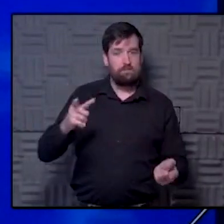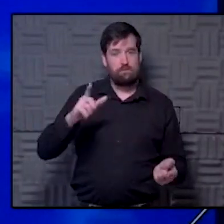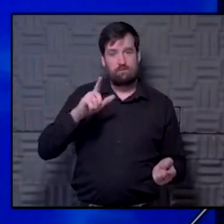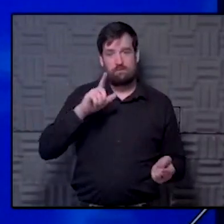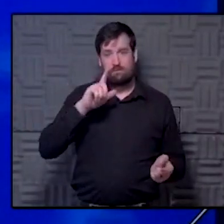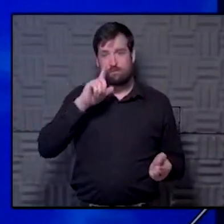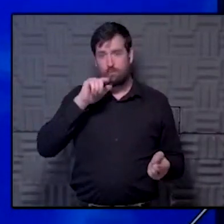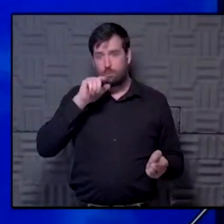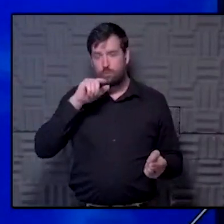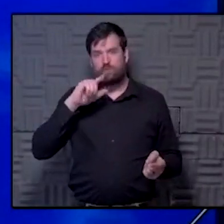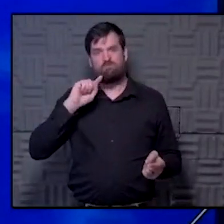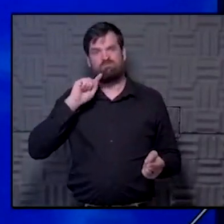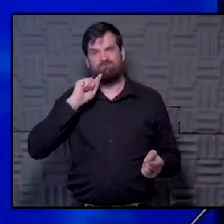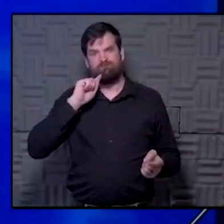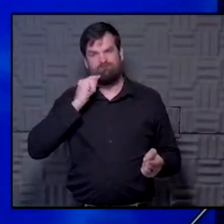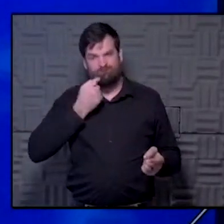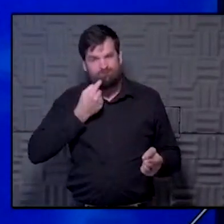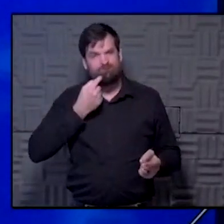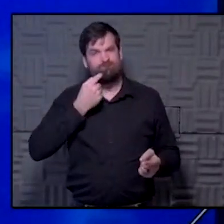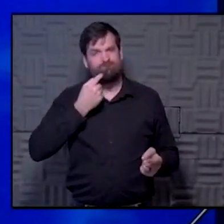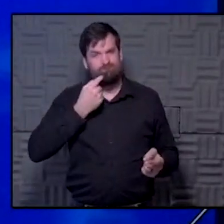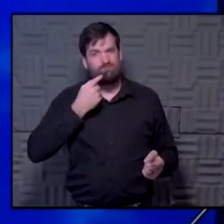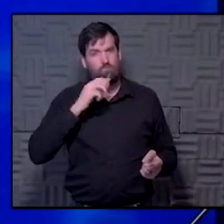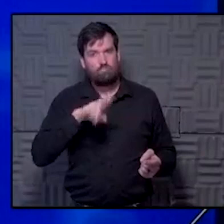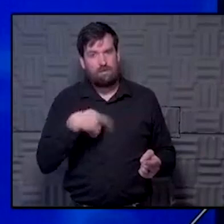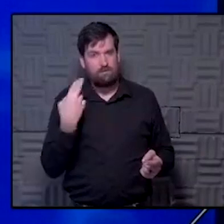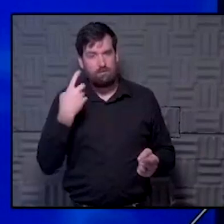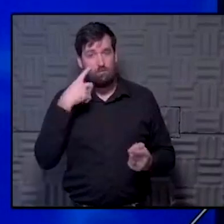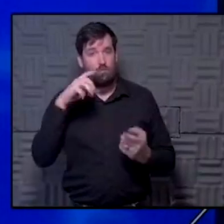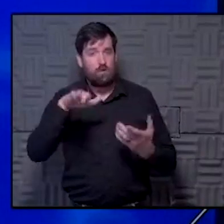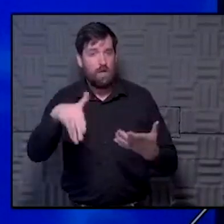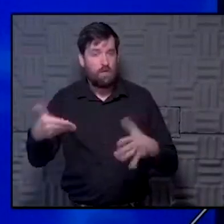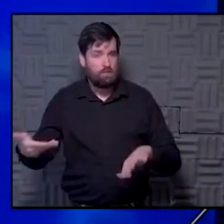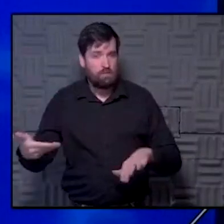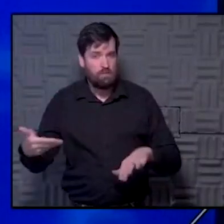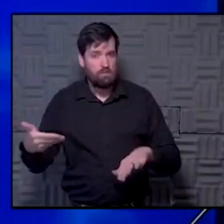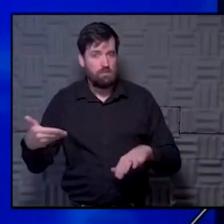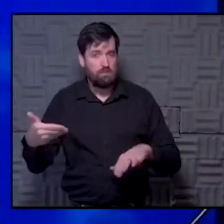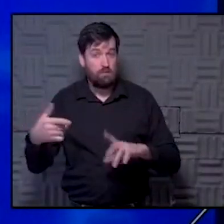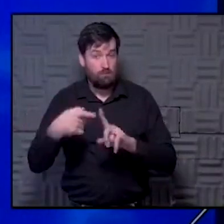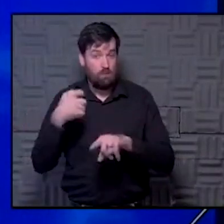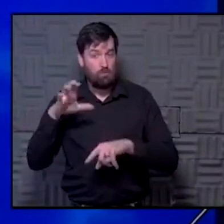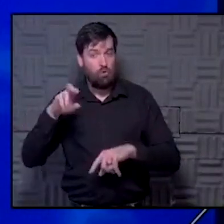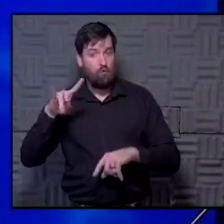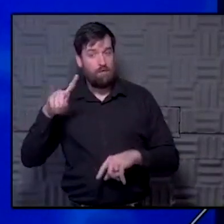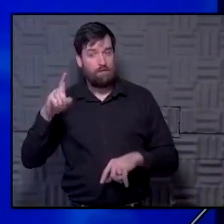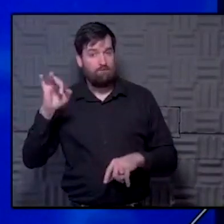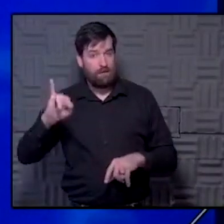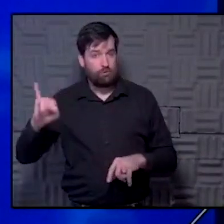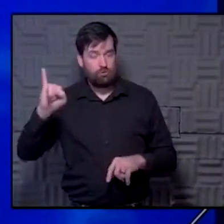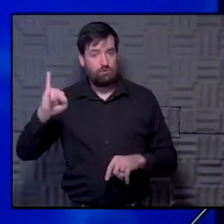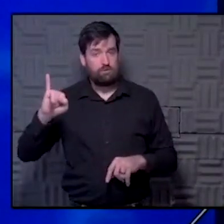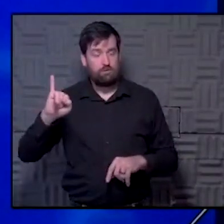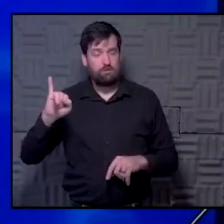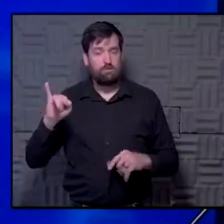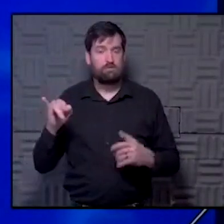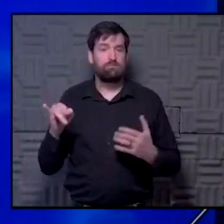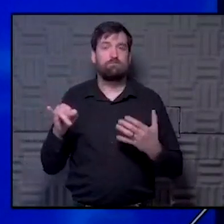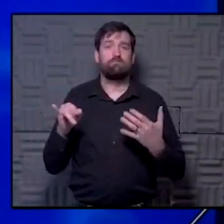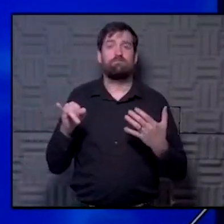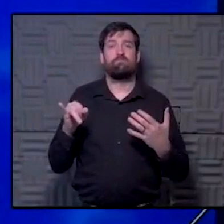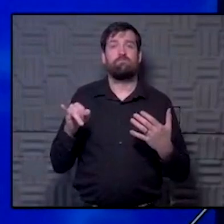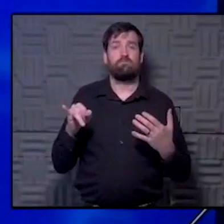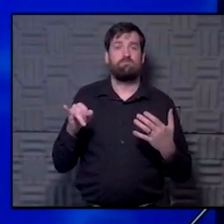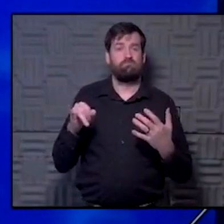at an extremely elevated risk of death from a COVID infection would say that